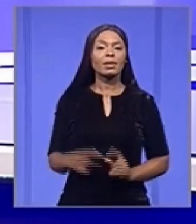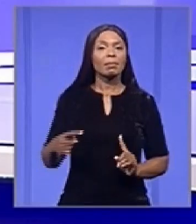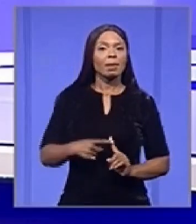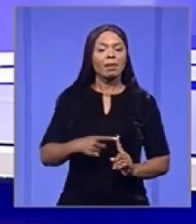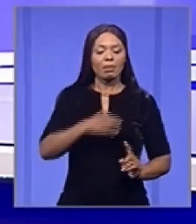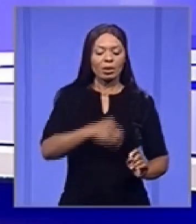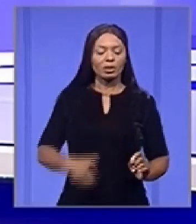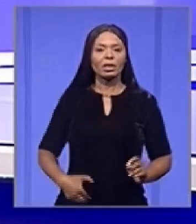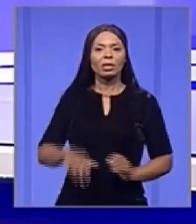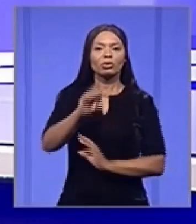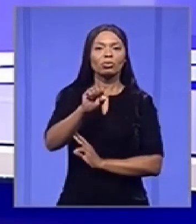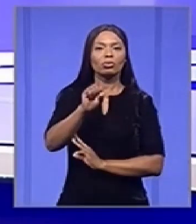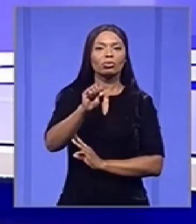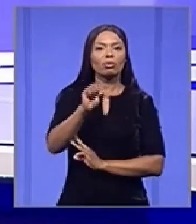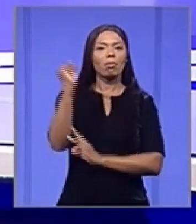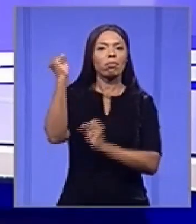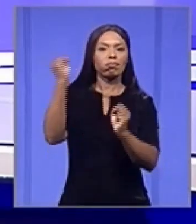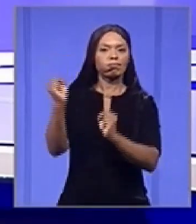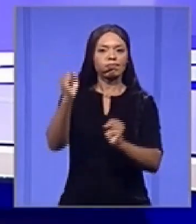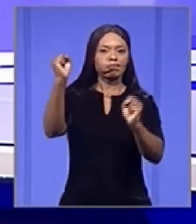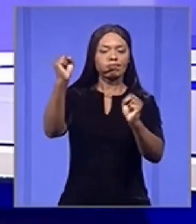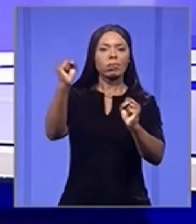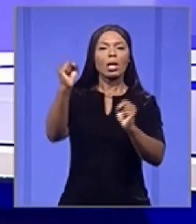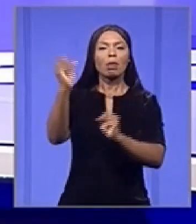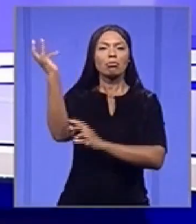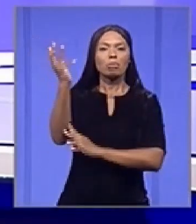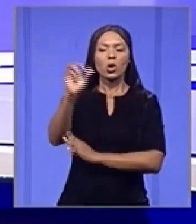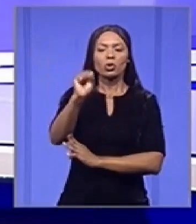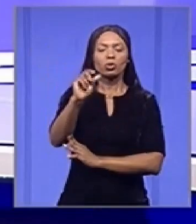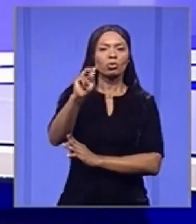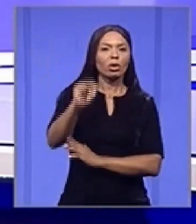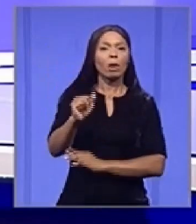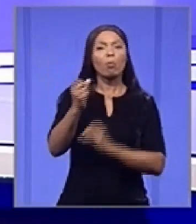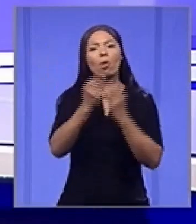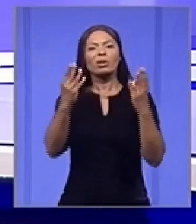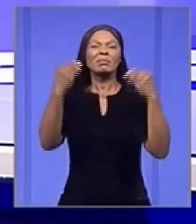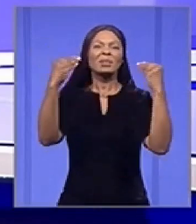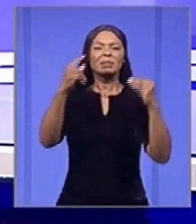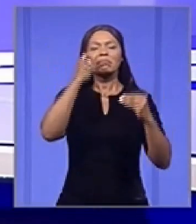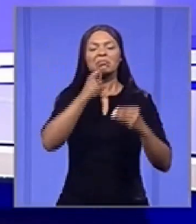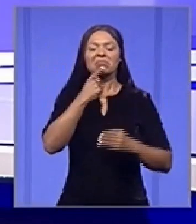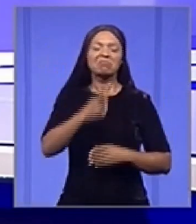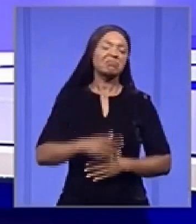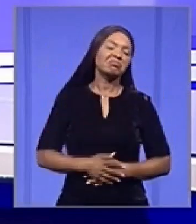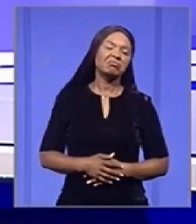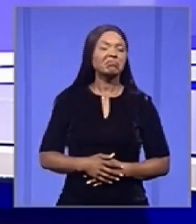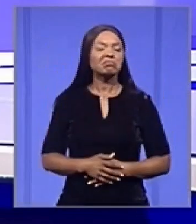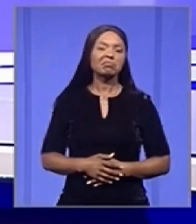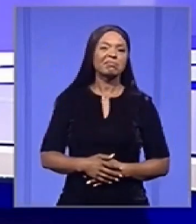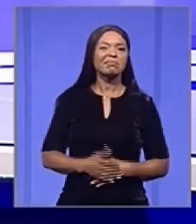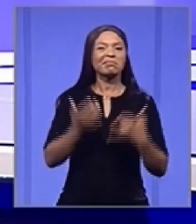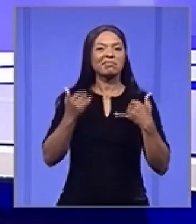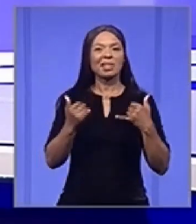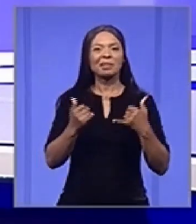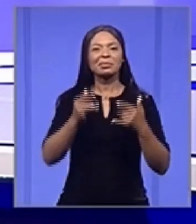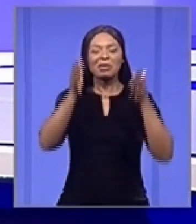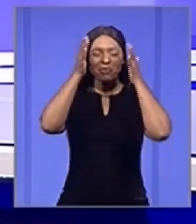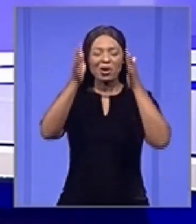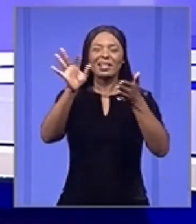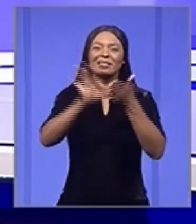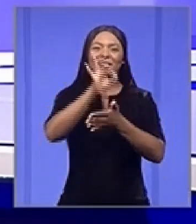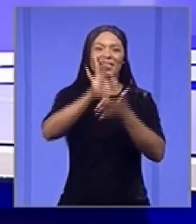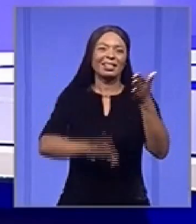Cyril Ramaphosa le setšhaba e tlogetse beng ba dikgwebo ba le bantsi ba nyemile moko ka ba re puo ya gagwe e ne e lebane le batlhophi mme seng dikgwetlho